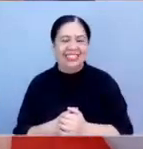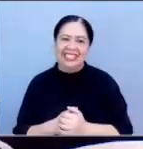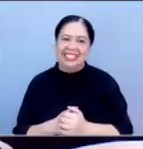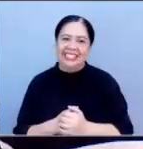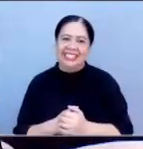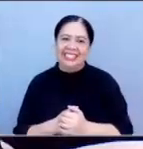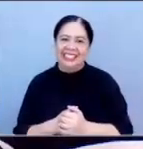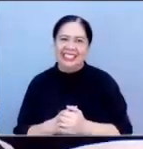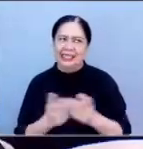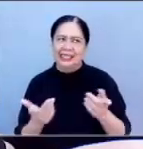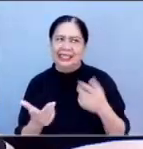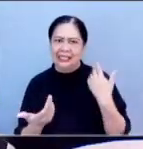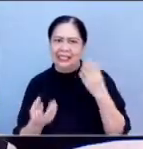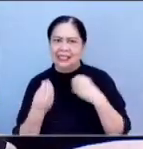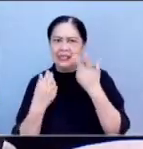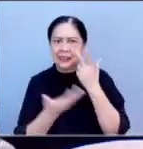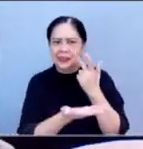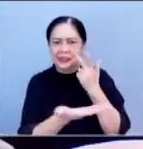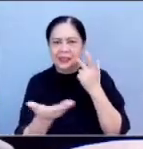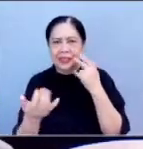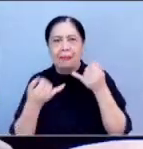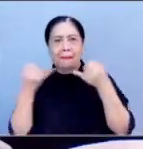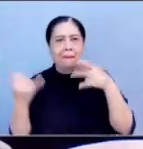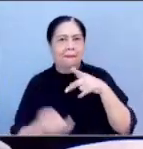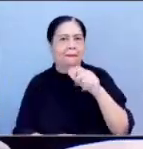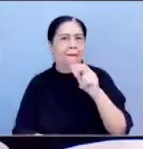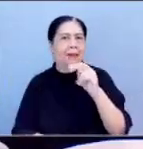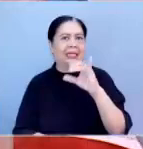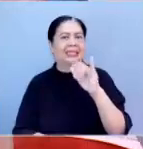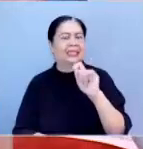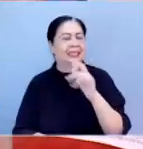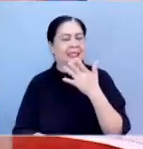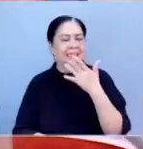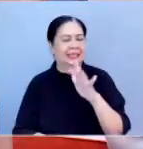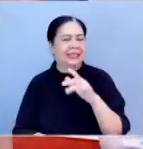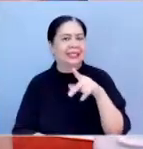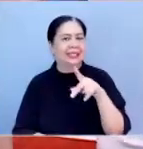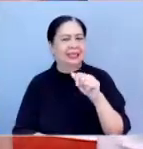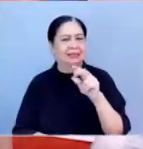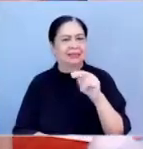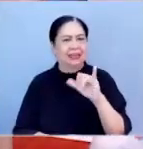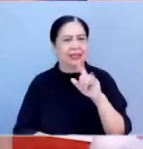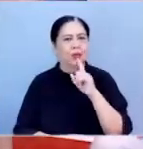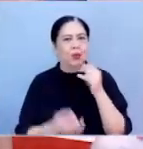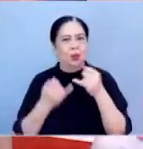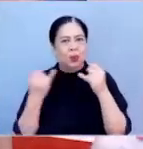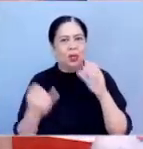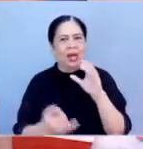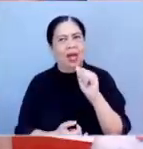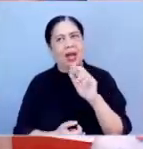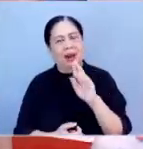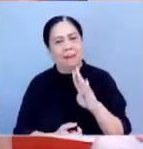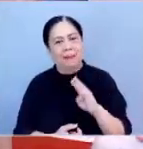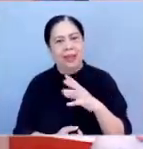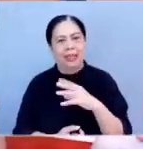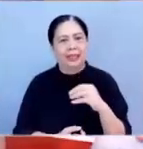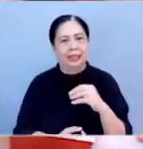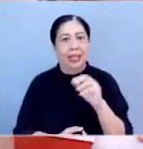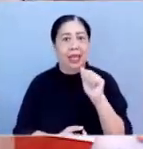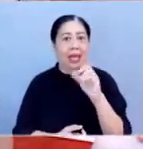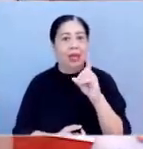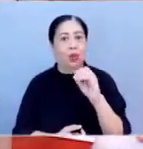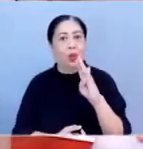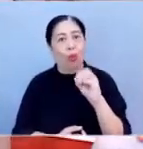Because I feel like you already have tried. I love pancit. It's obviously that's noodles. It's carbs. Right. Yeah. And adobo